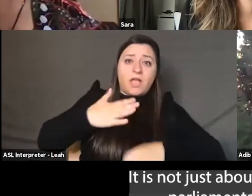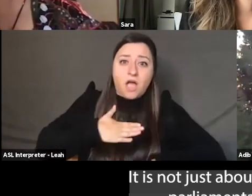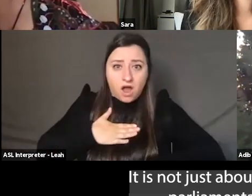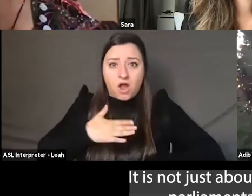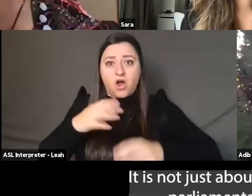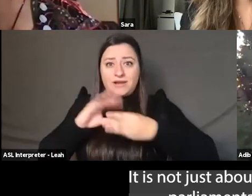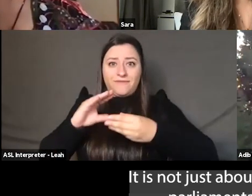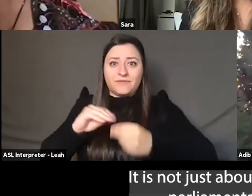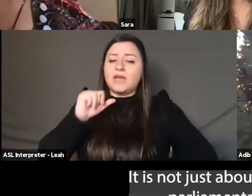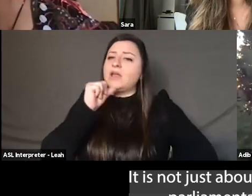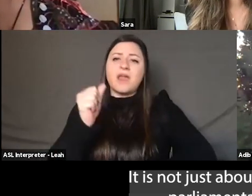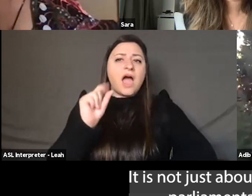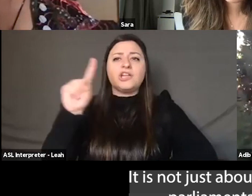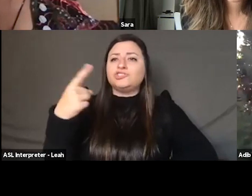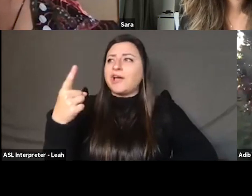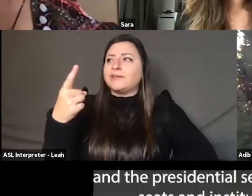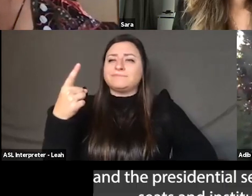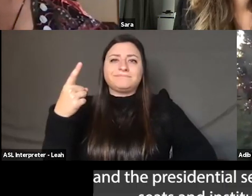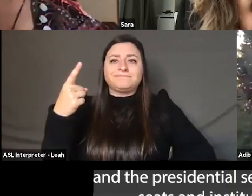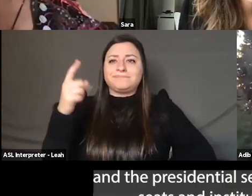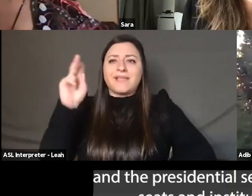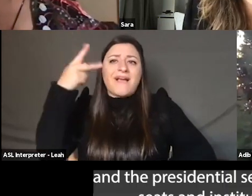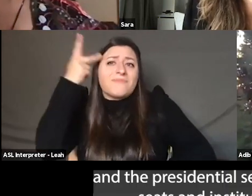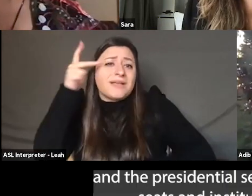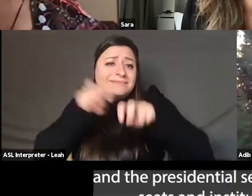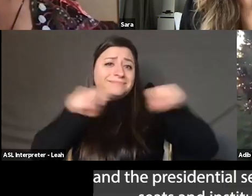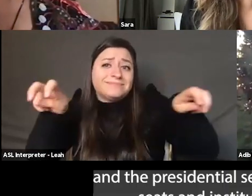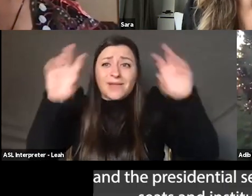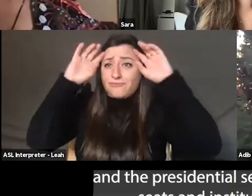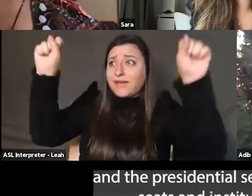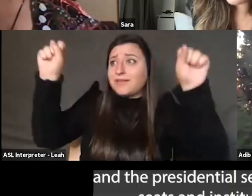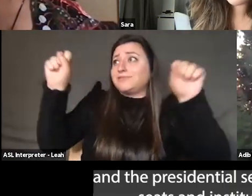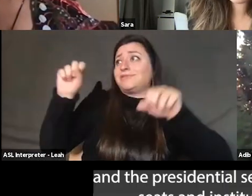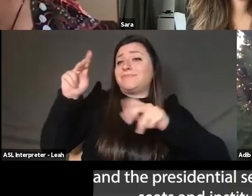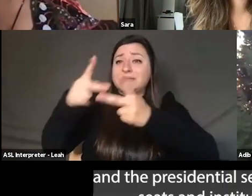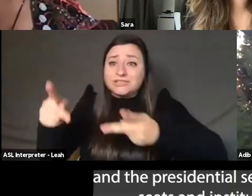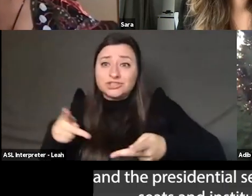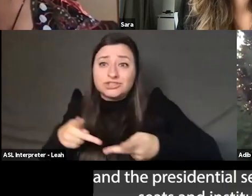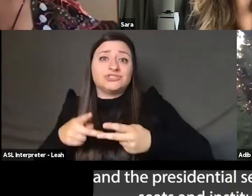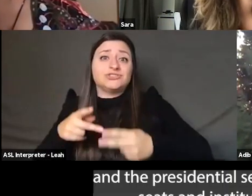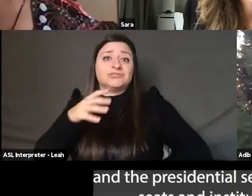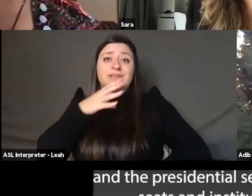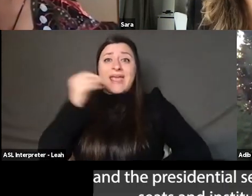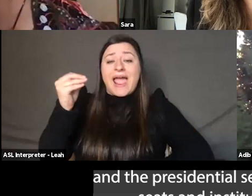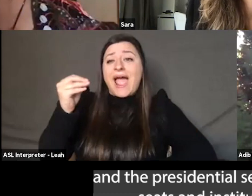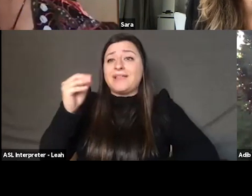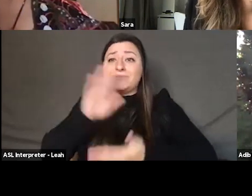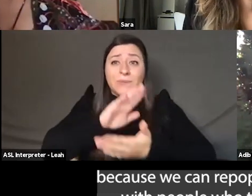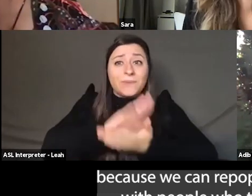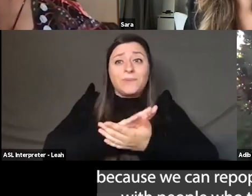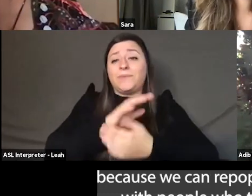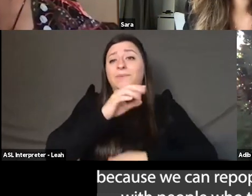just about taking back parliamentary seats and the presidential seat and ministerial seats and institutional